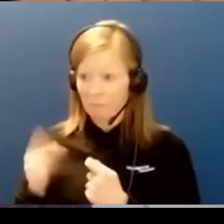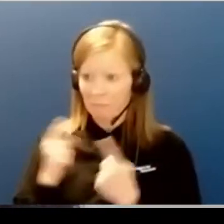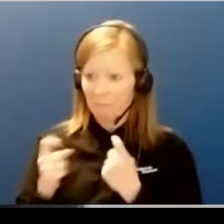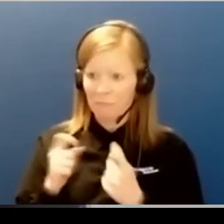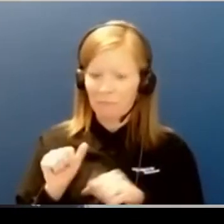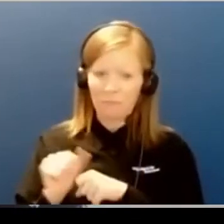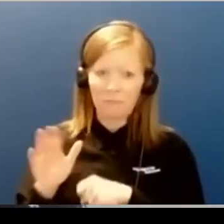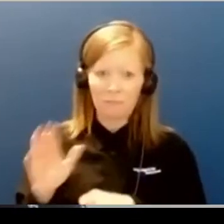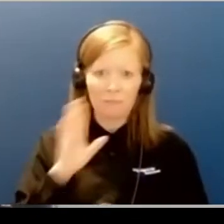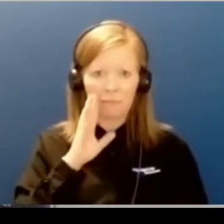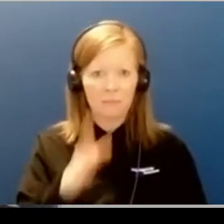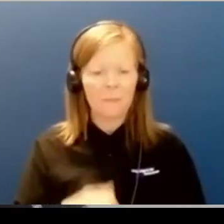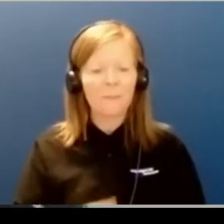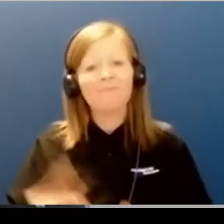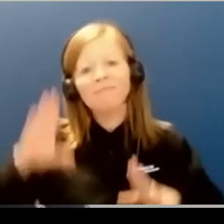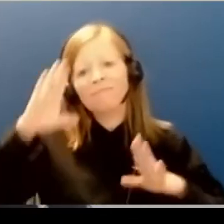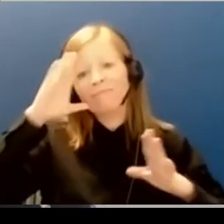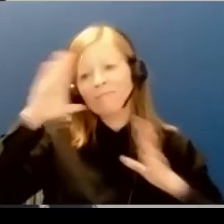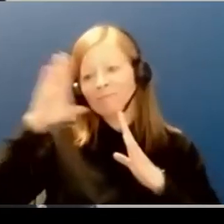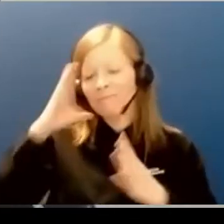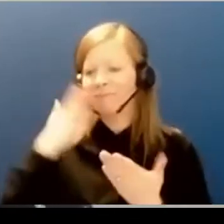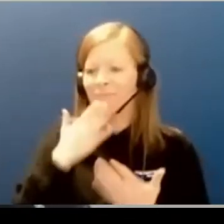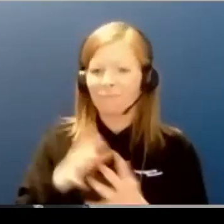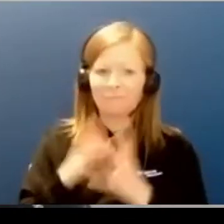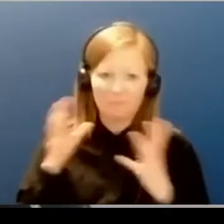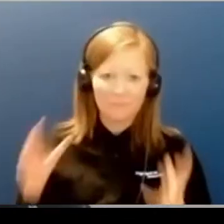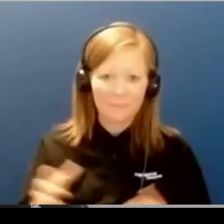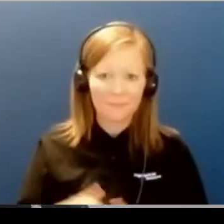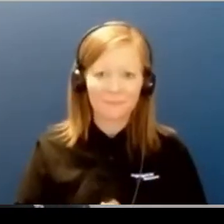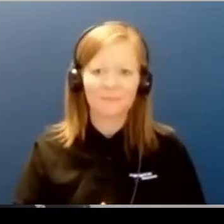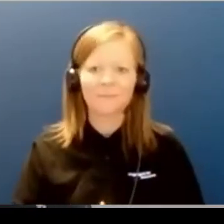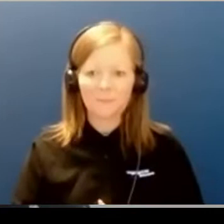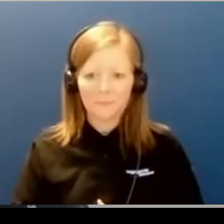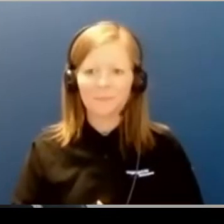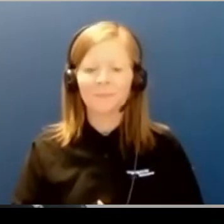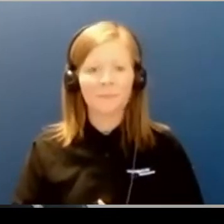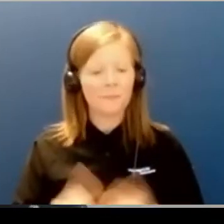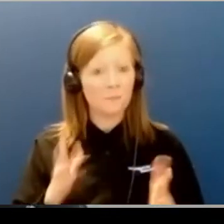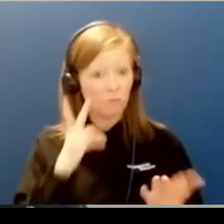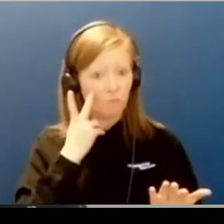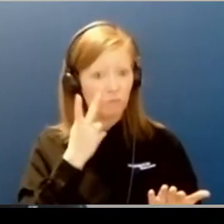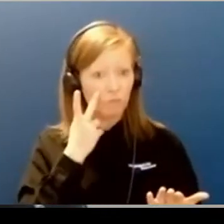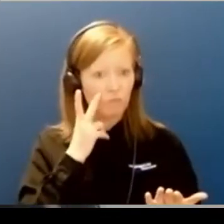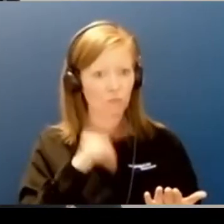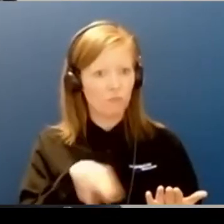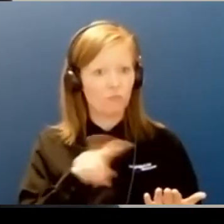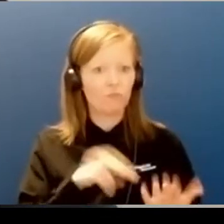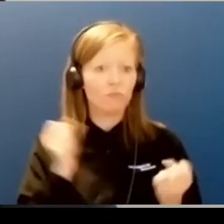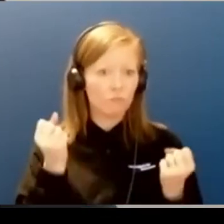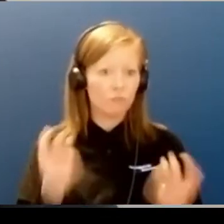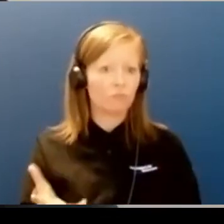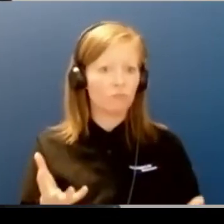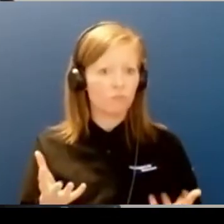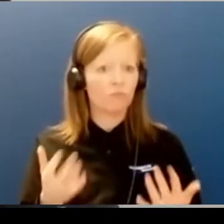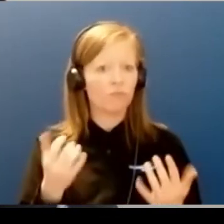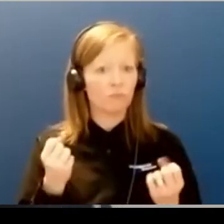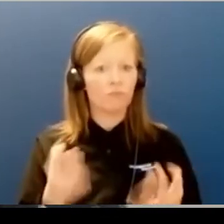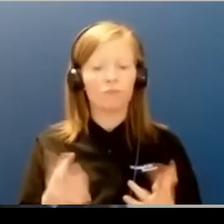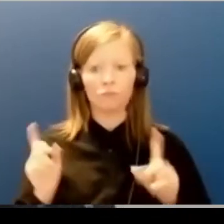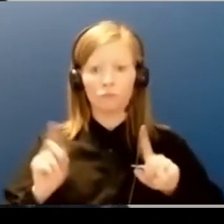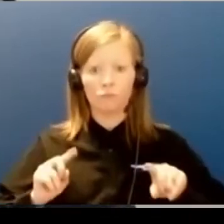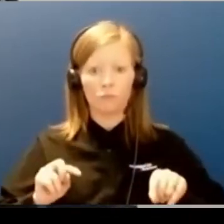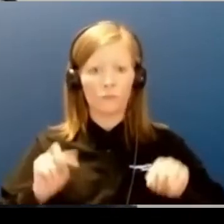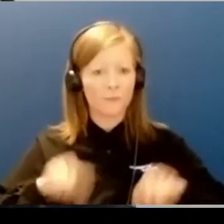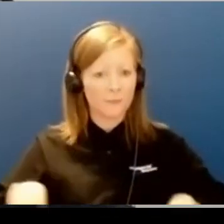Thanks so much, Catherine. Hi, everyone. So we did see, I think, a good amount of people attending this